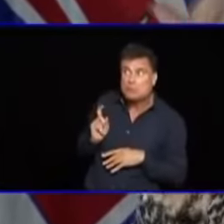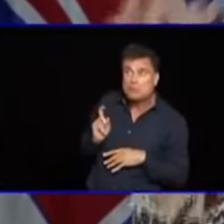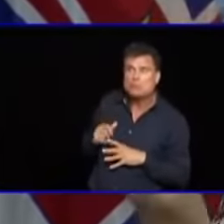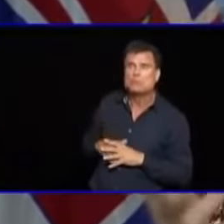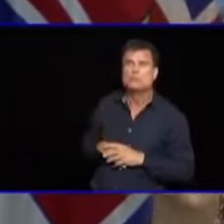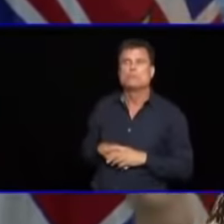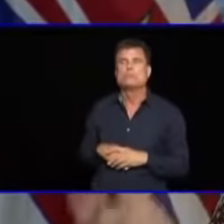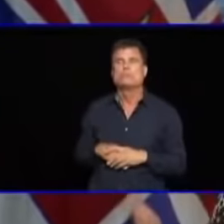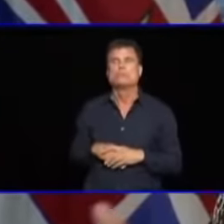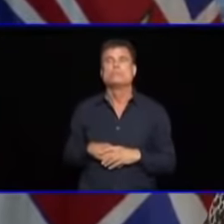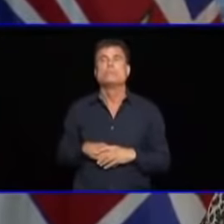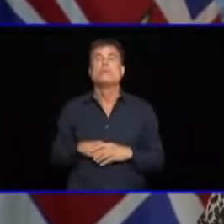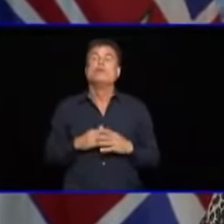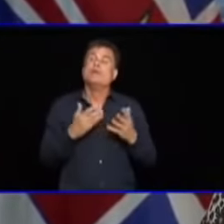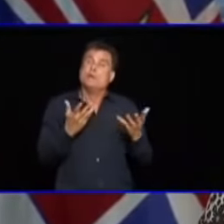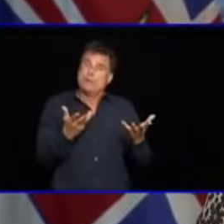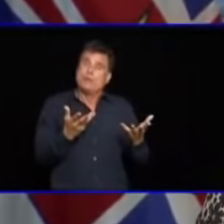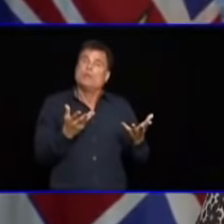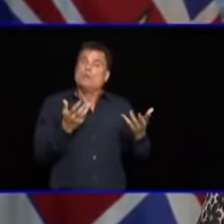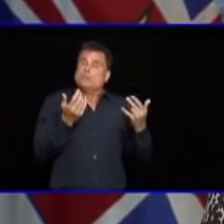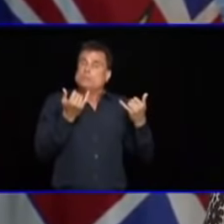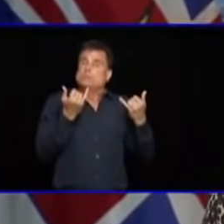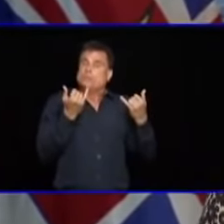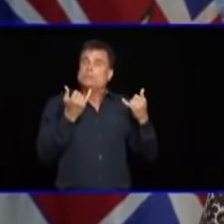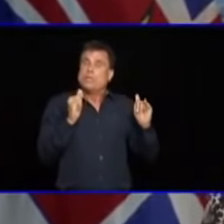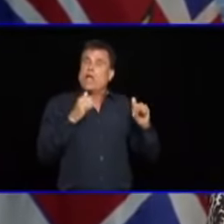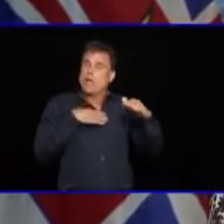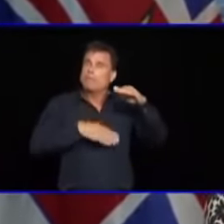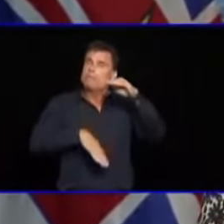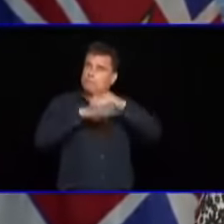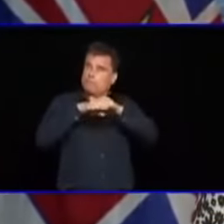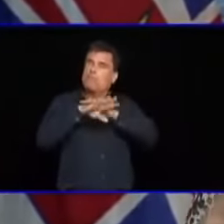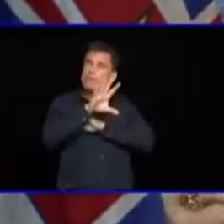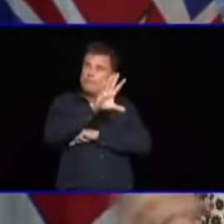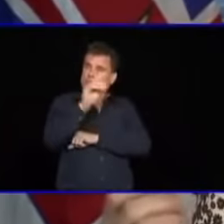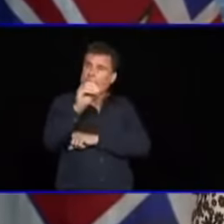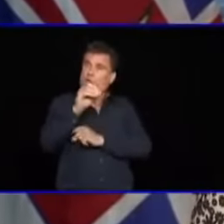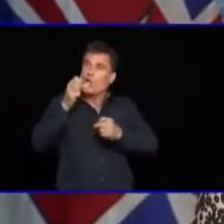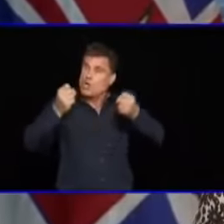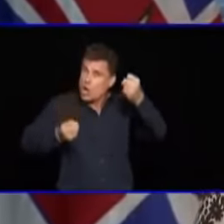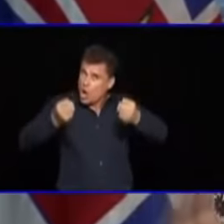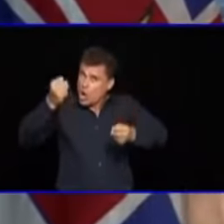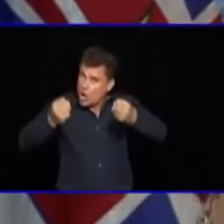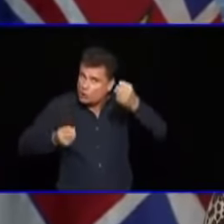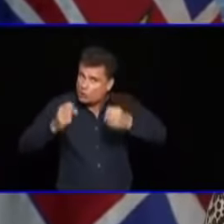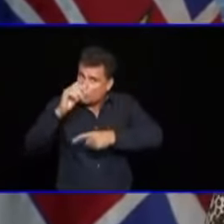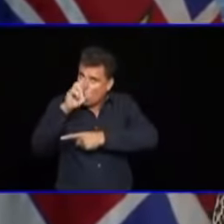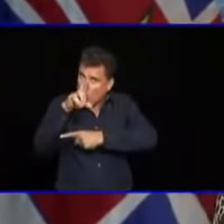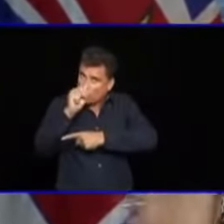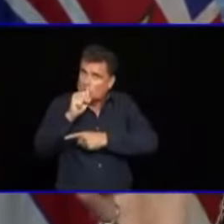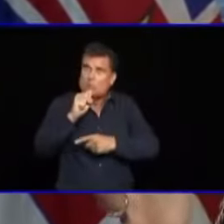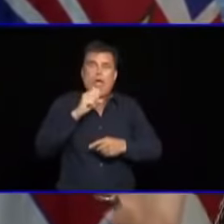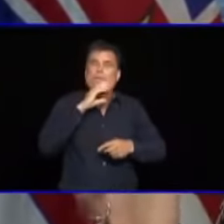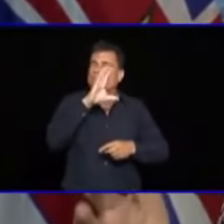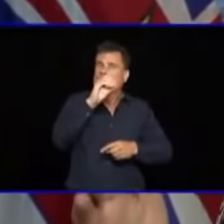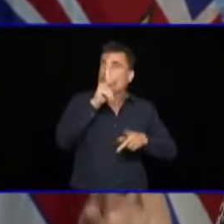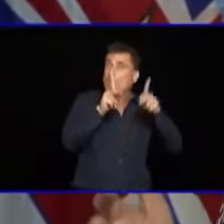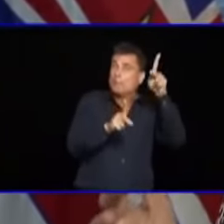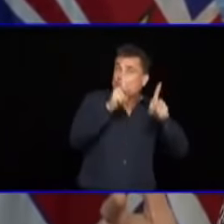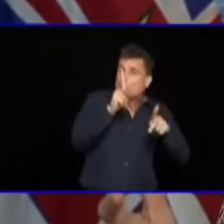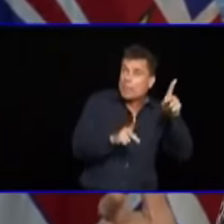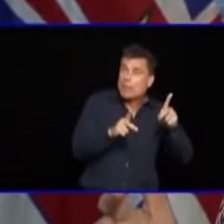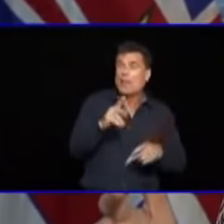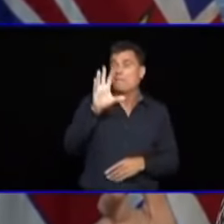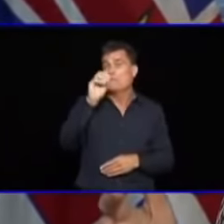outdoor movies and drive-ins that is 50 cars, not 50 people. But no, other than that, we're